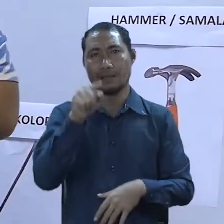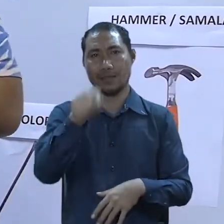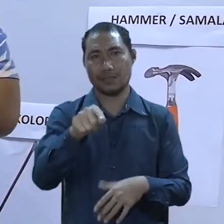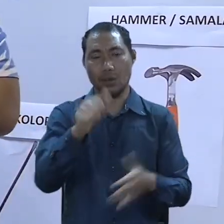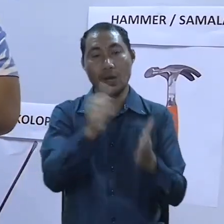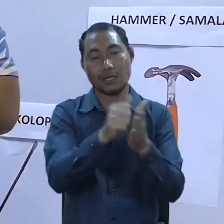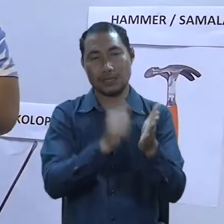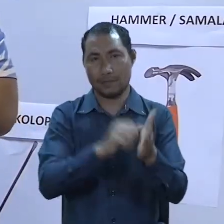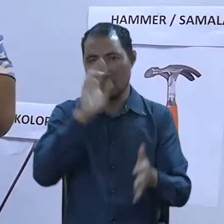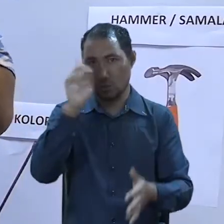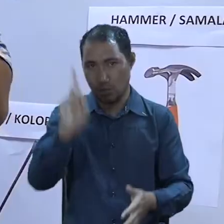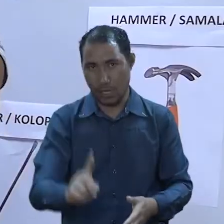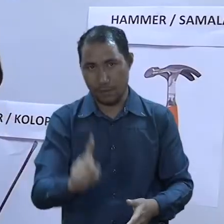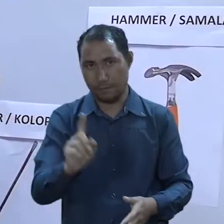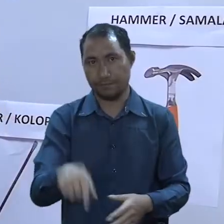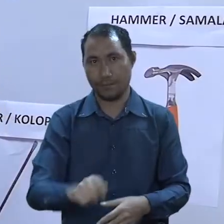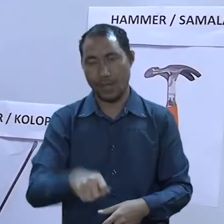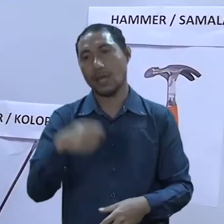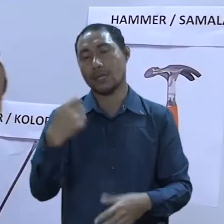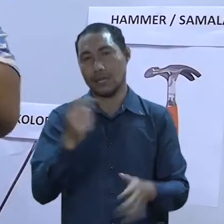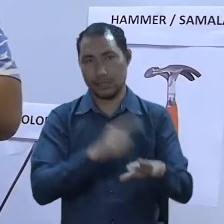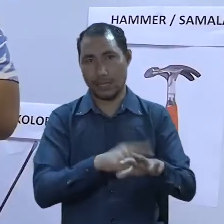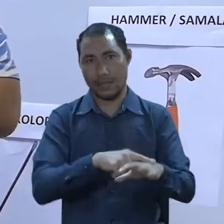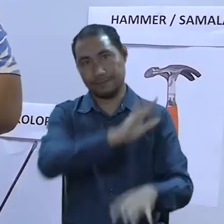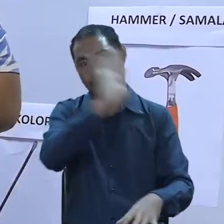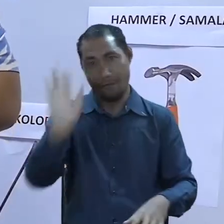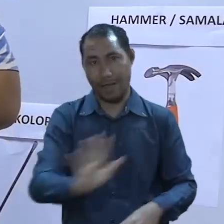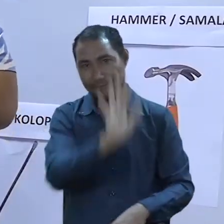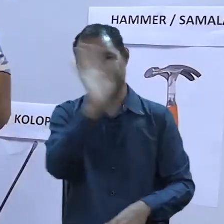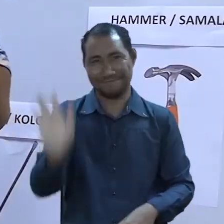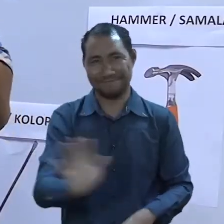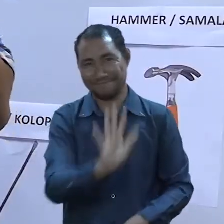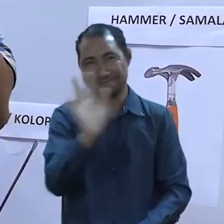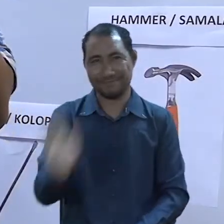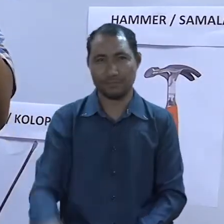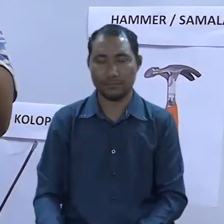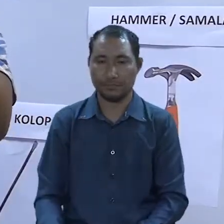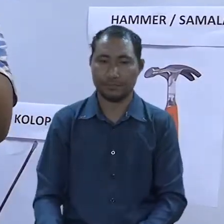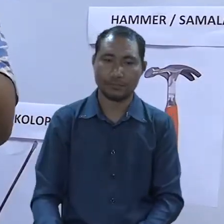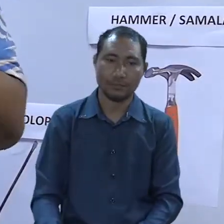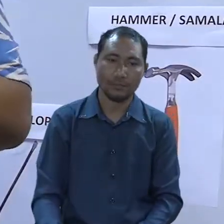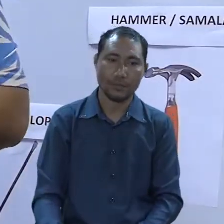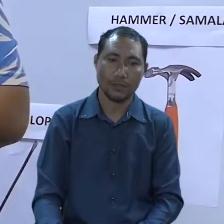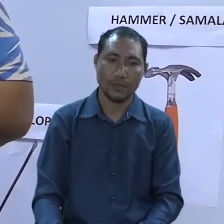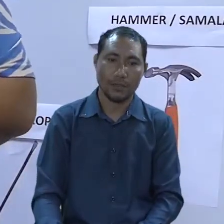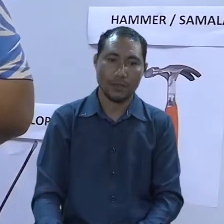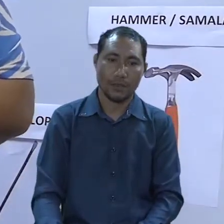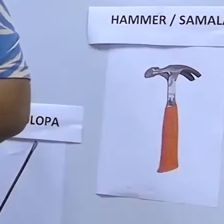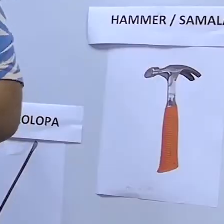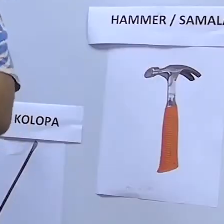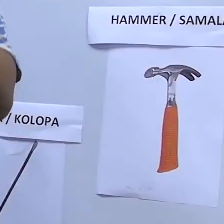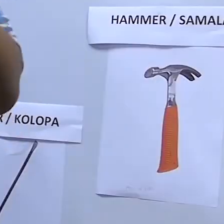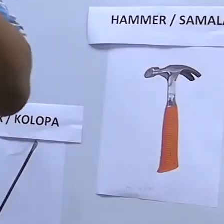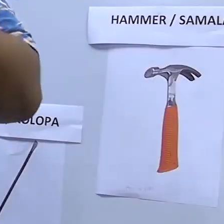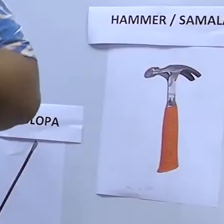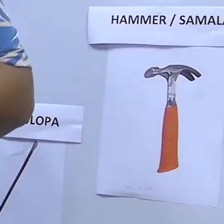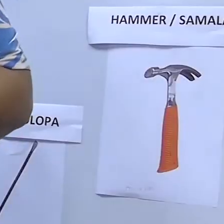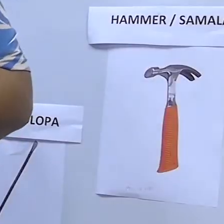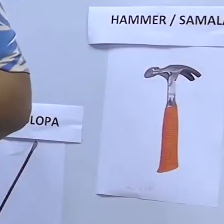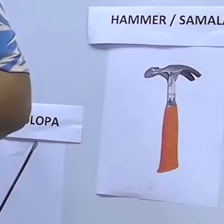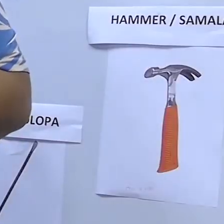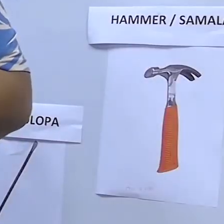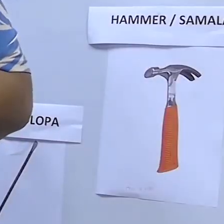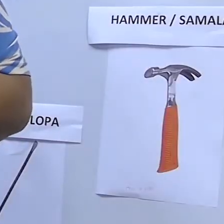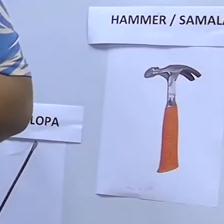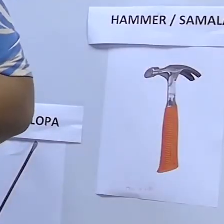clearly, give specific instructions and clear instructions, and when you respond